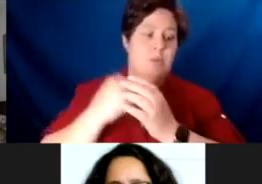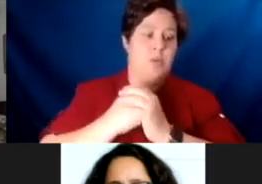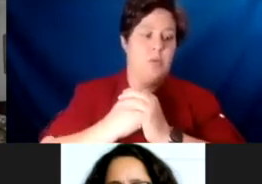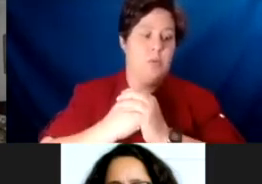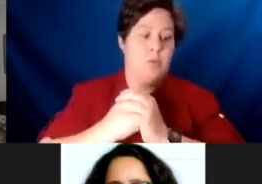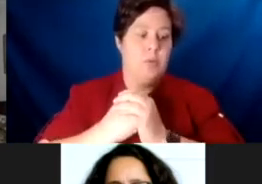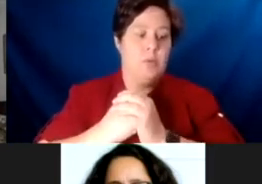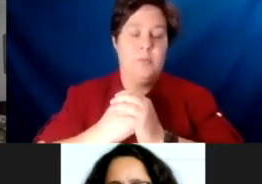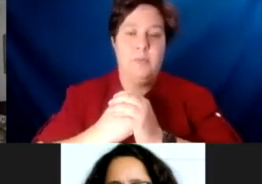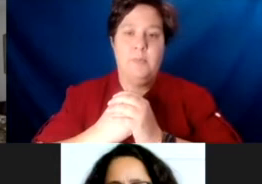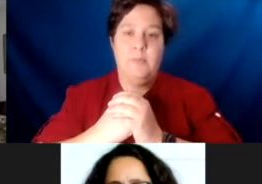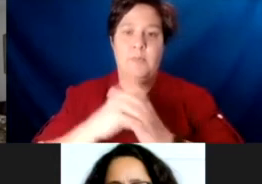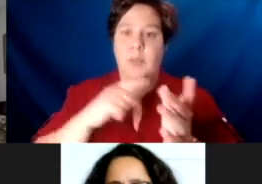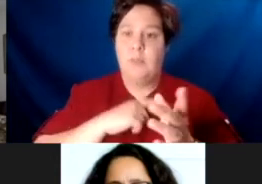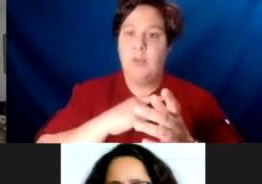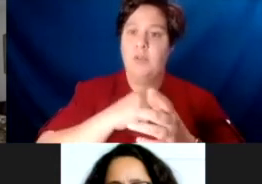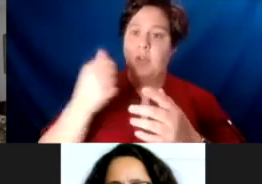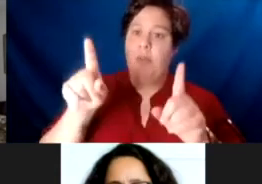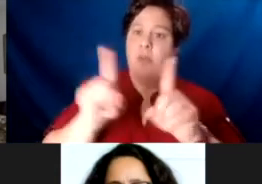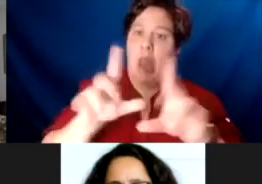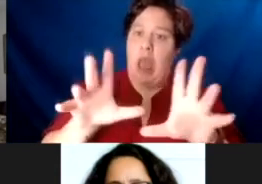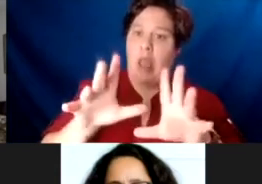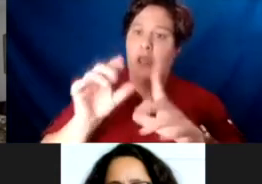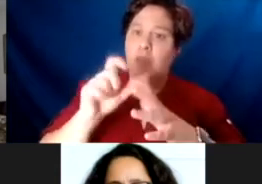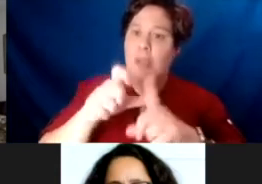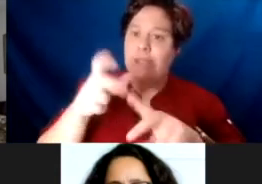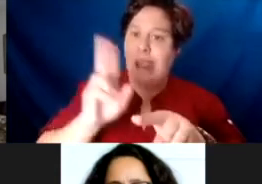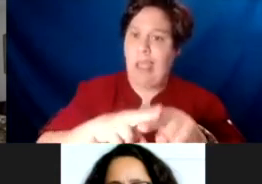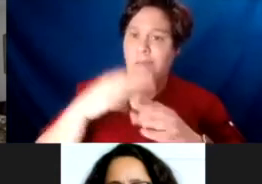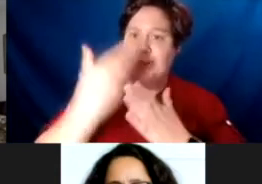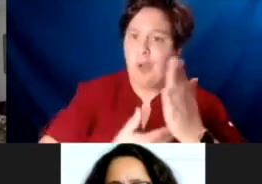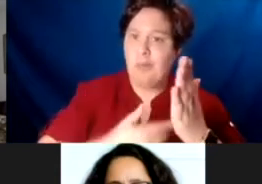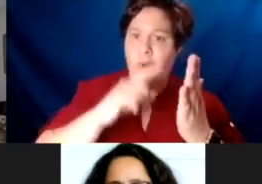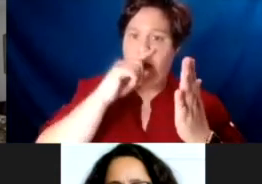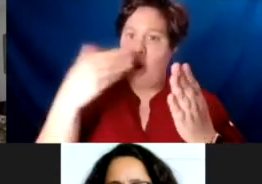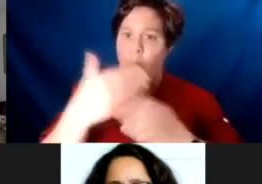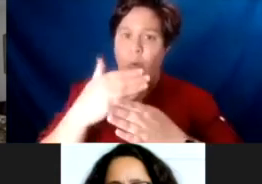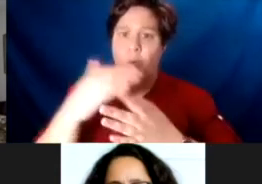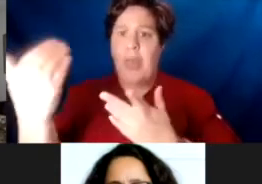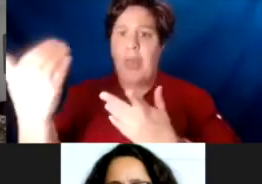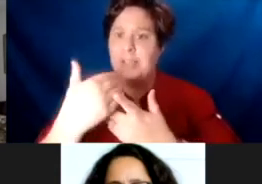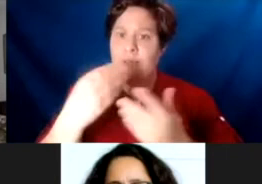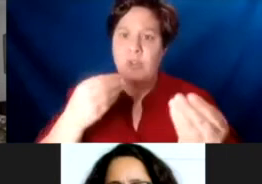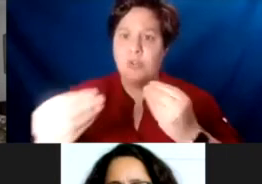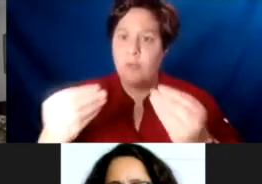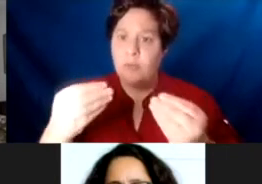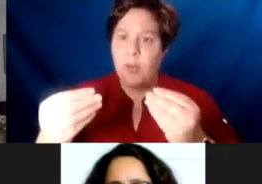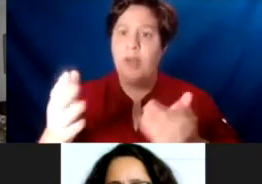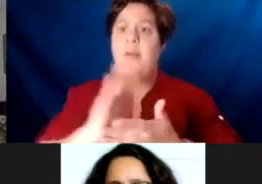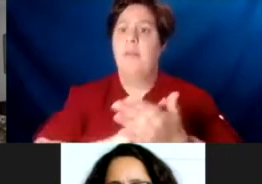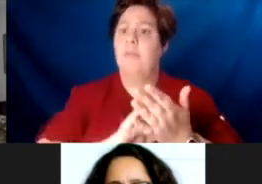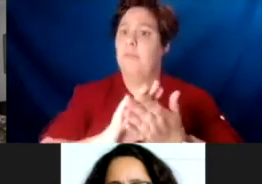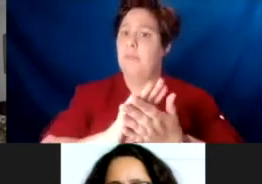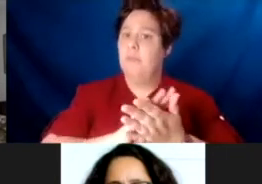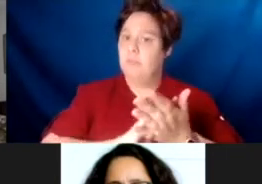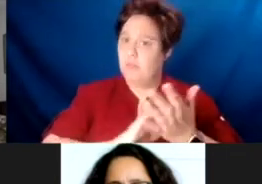because obviously things like the PDF document doesn't work with accessible software. So kind of like,